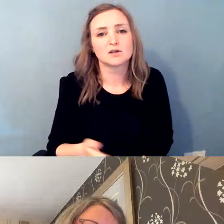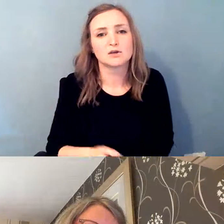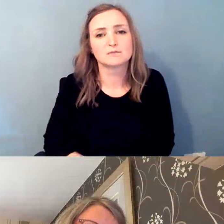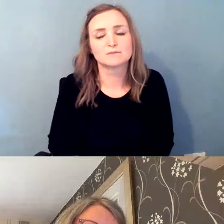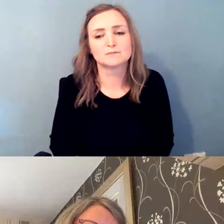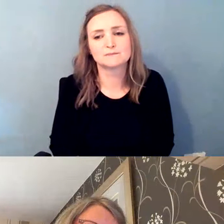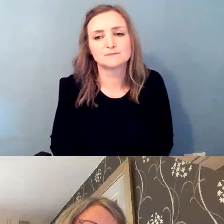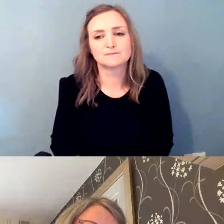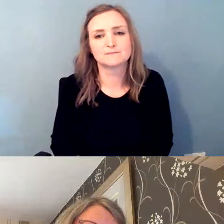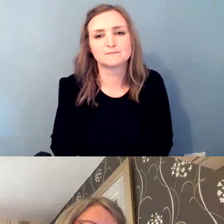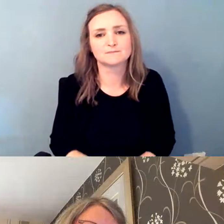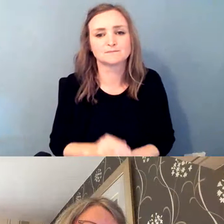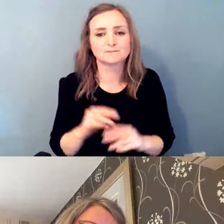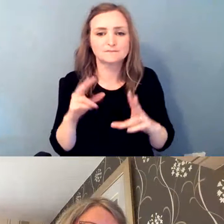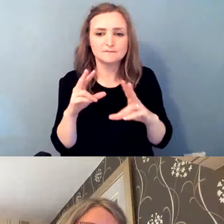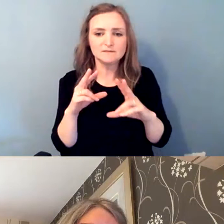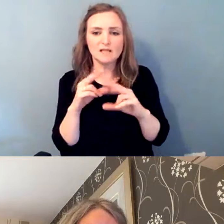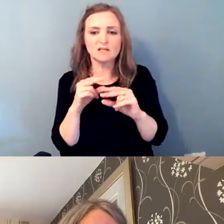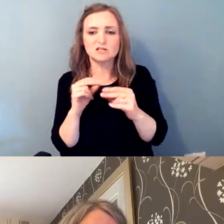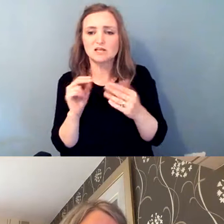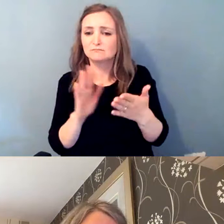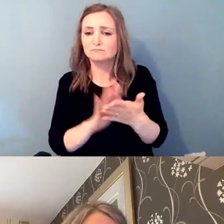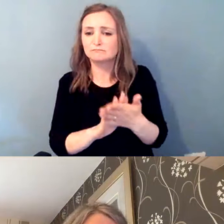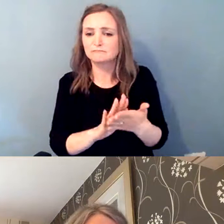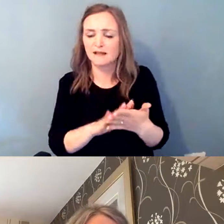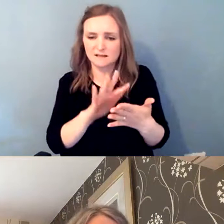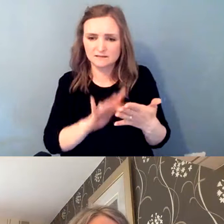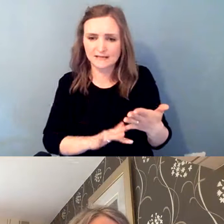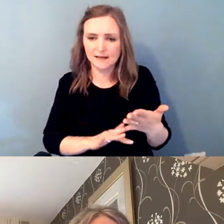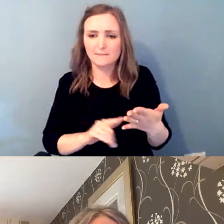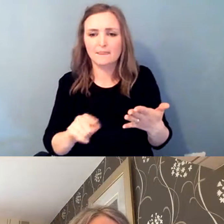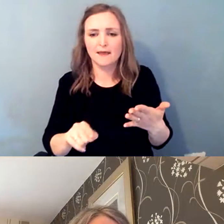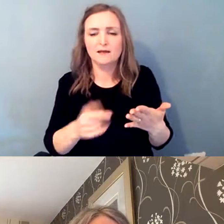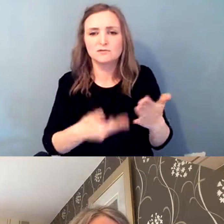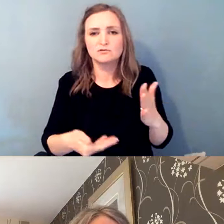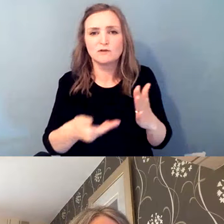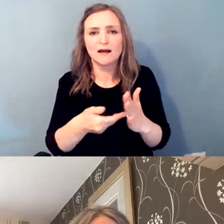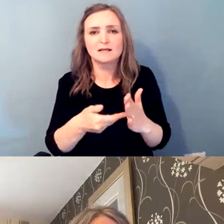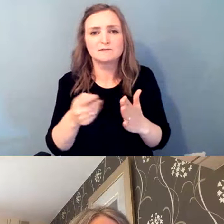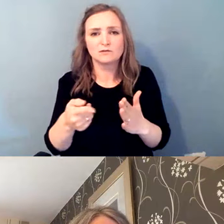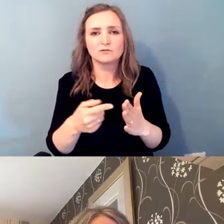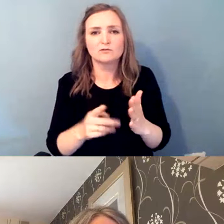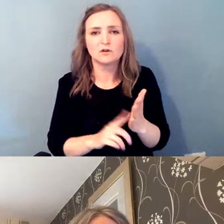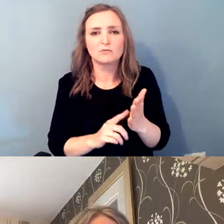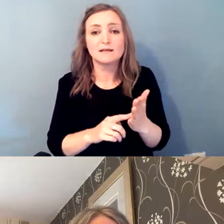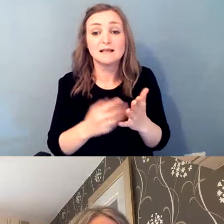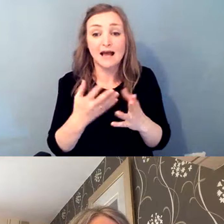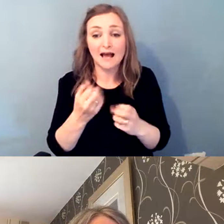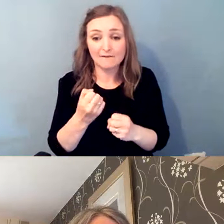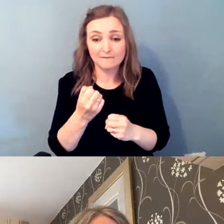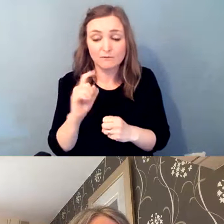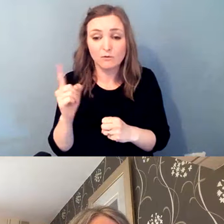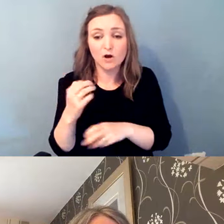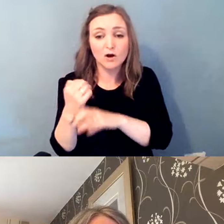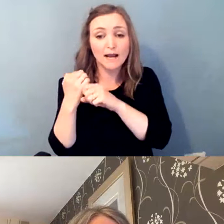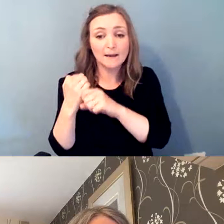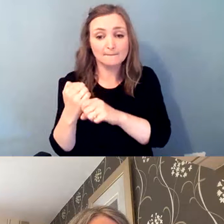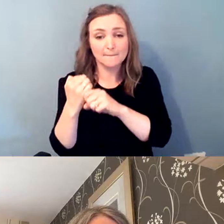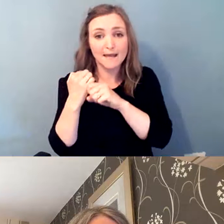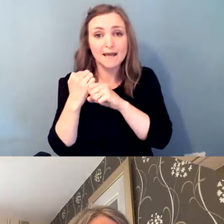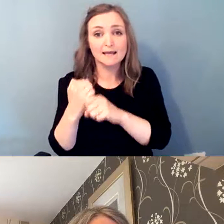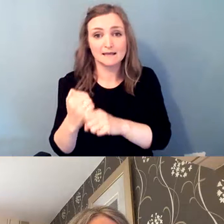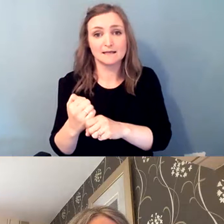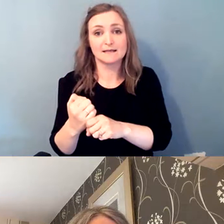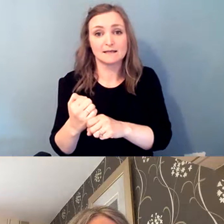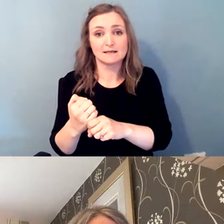into the chat there to add on to Louise's point that we're currently running a campaign to showcase the